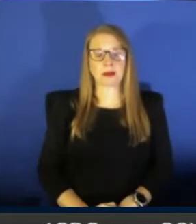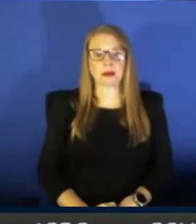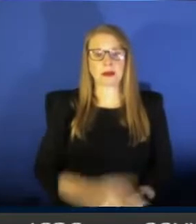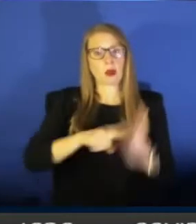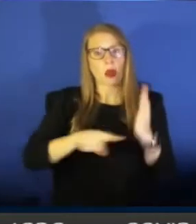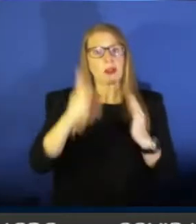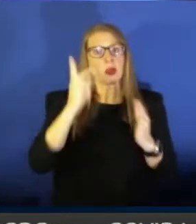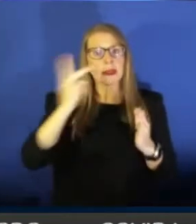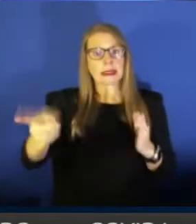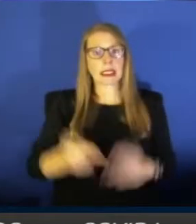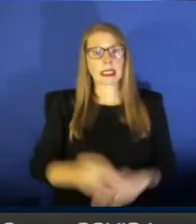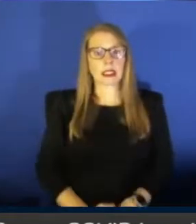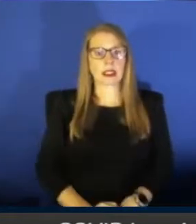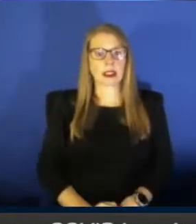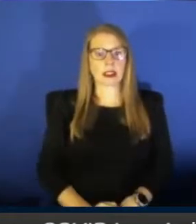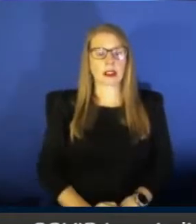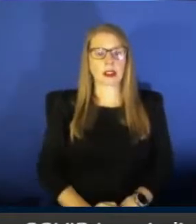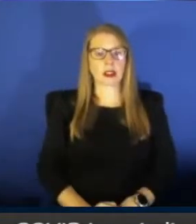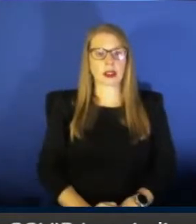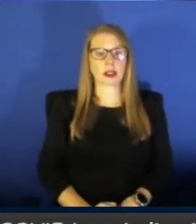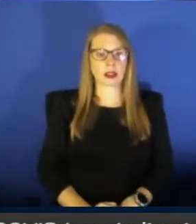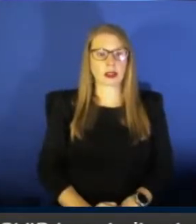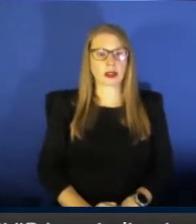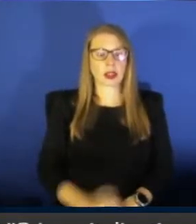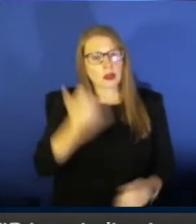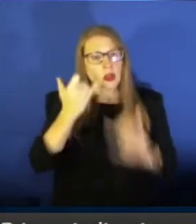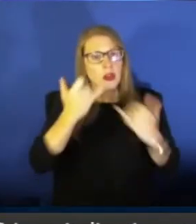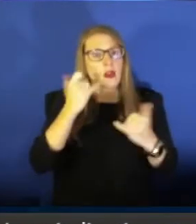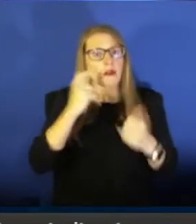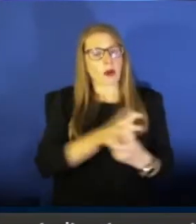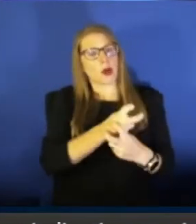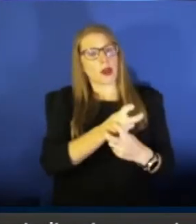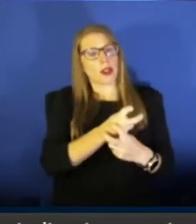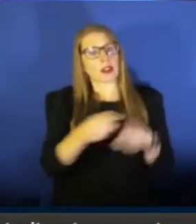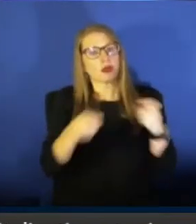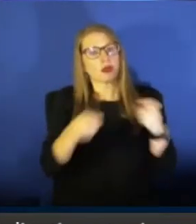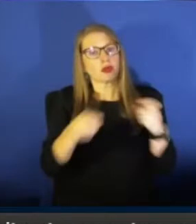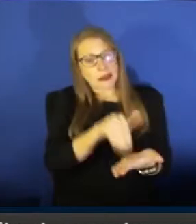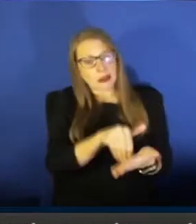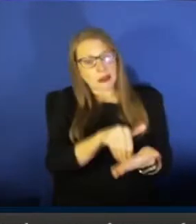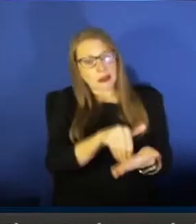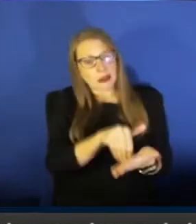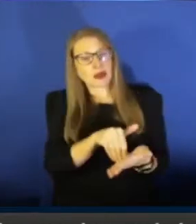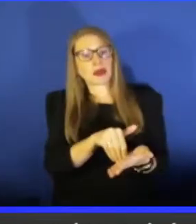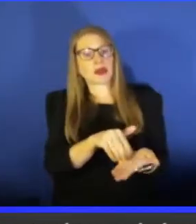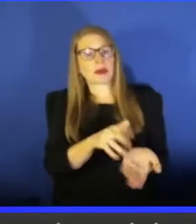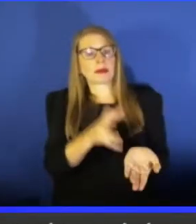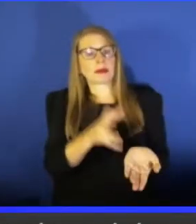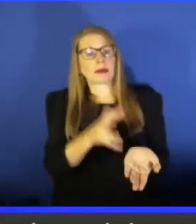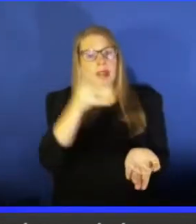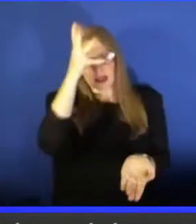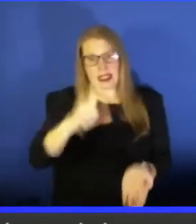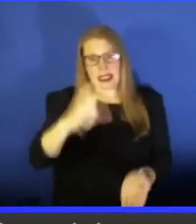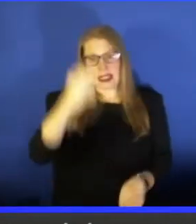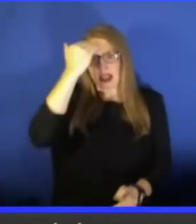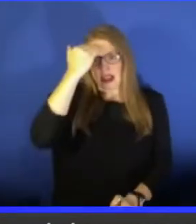to parent, and look at what their children have. Look through their backpacks, look through their phone to see who they're